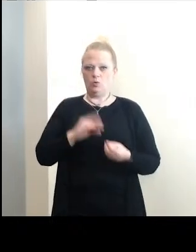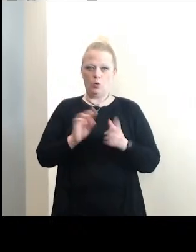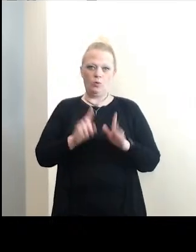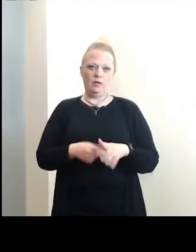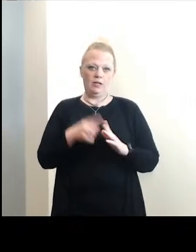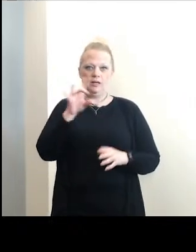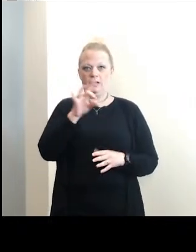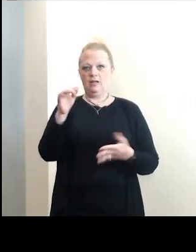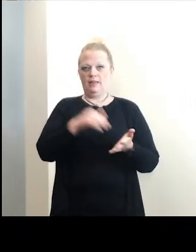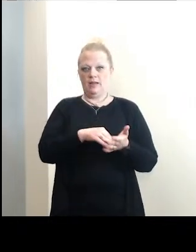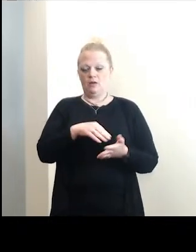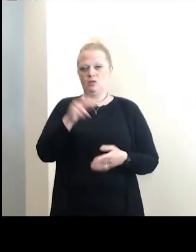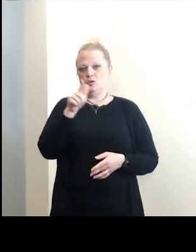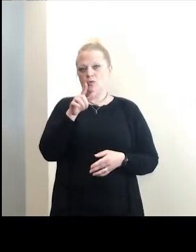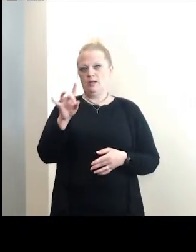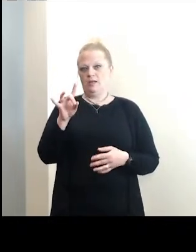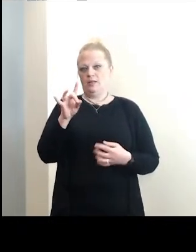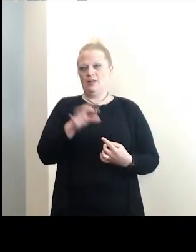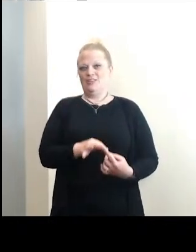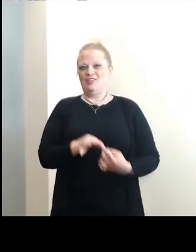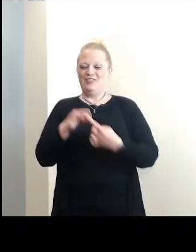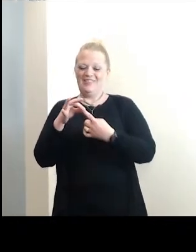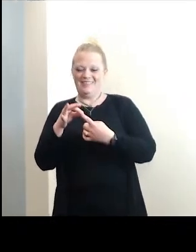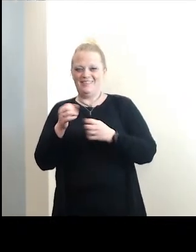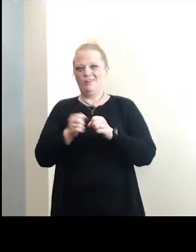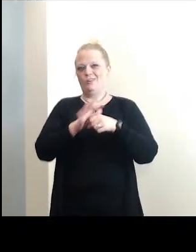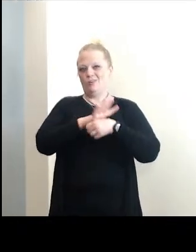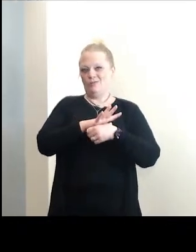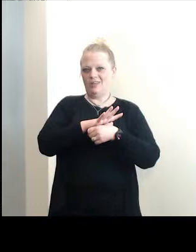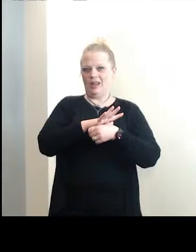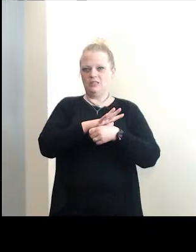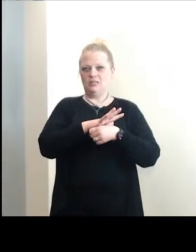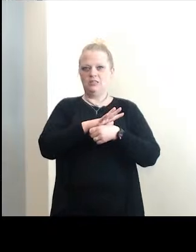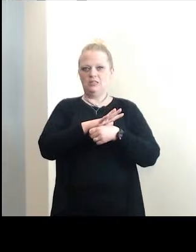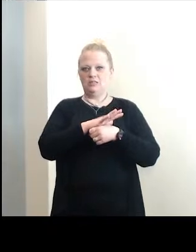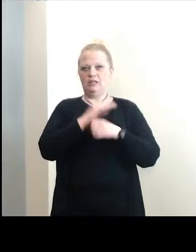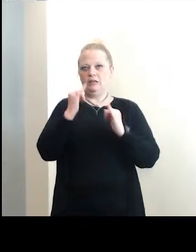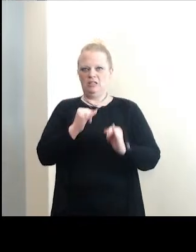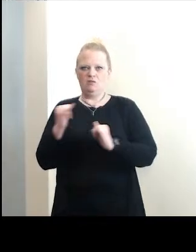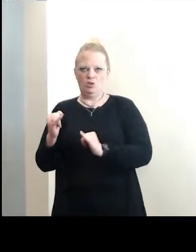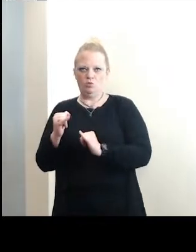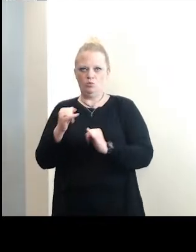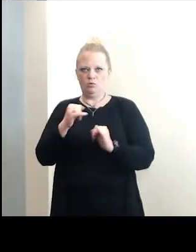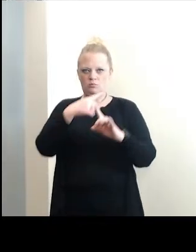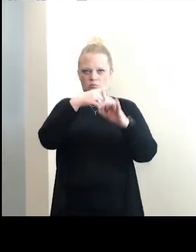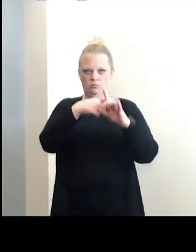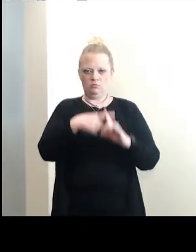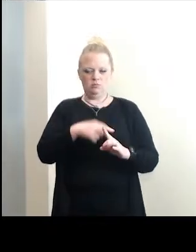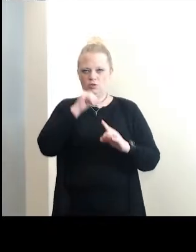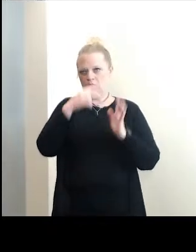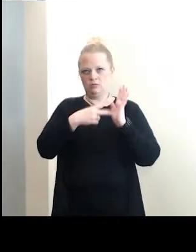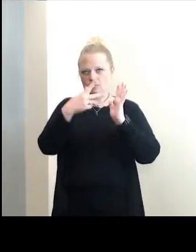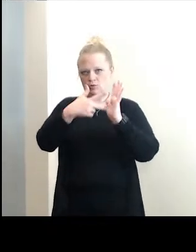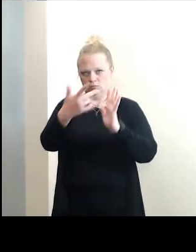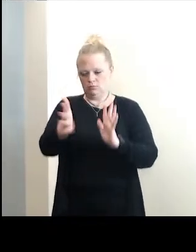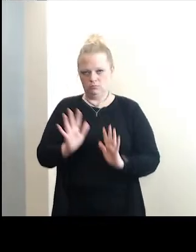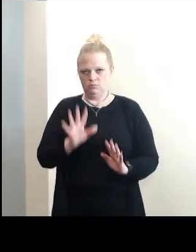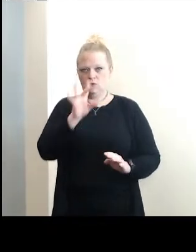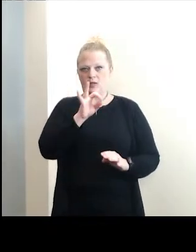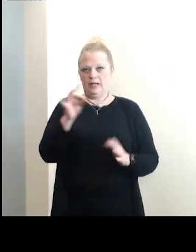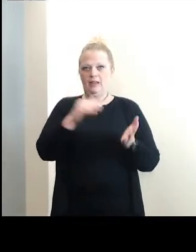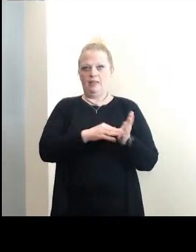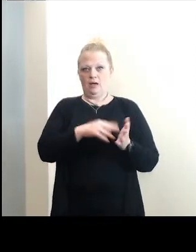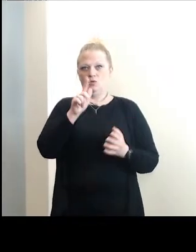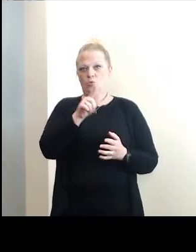pandemic, 88,028 unique COVID-19 cases have been confirmed. These are not duplicates, so these are